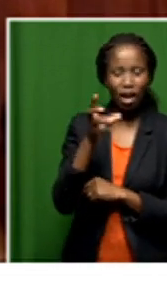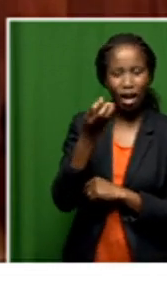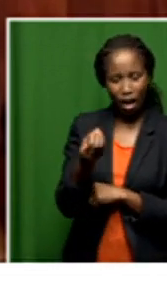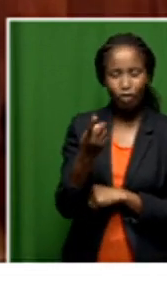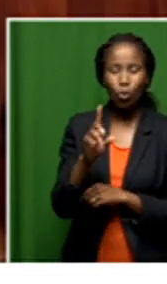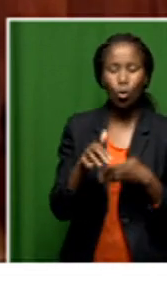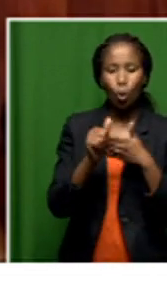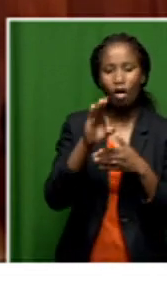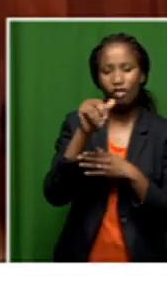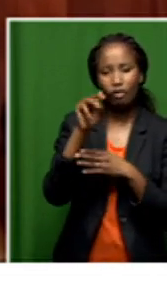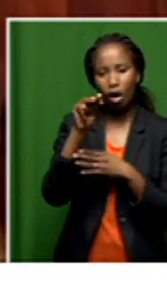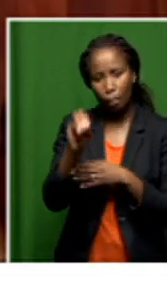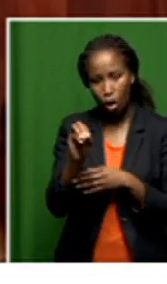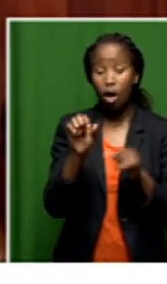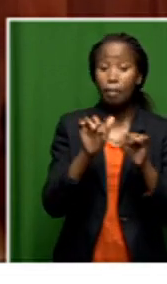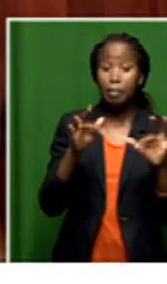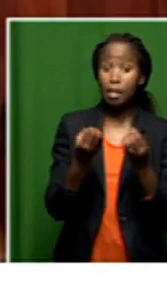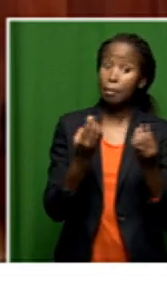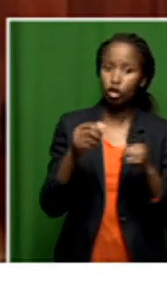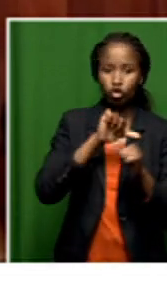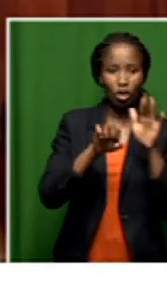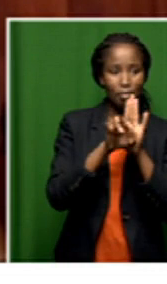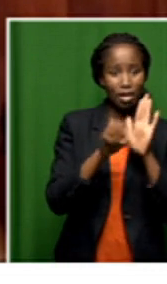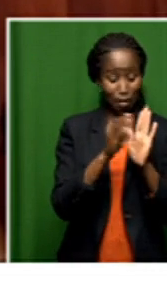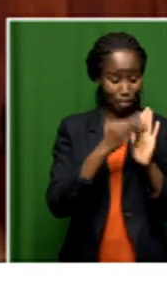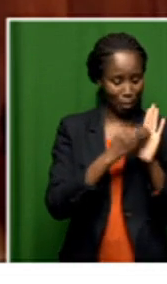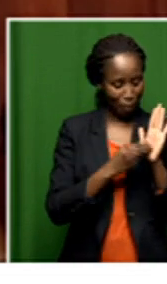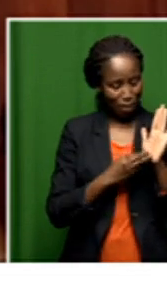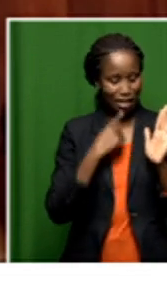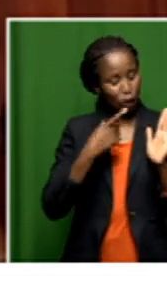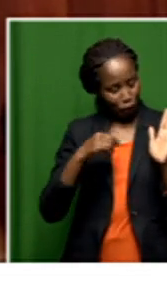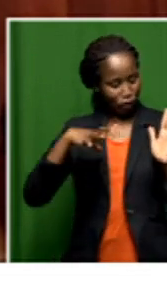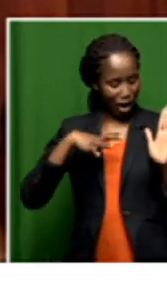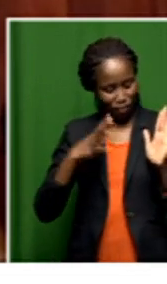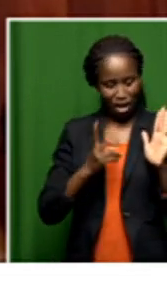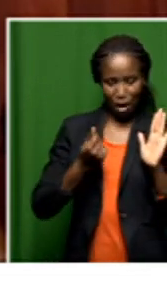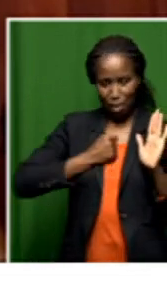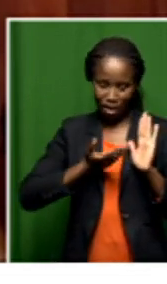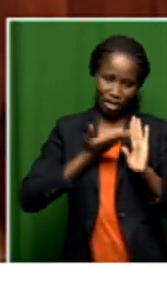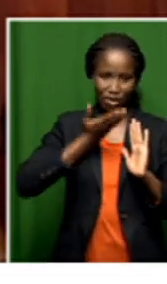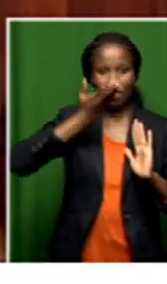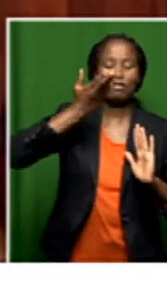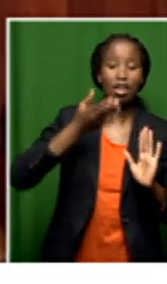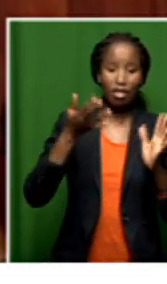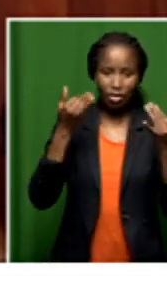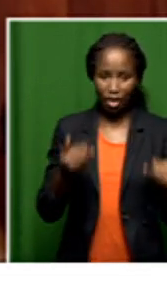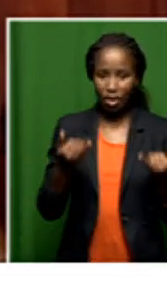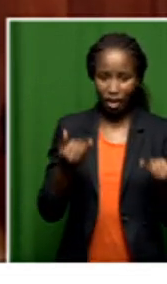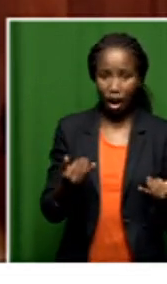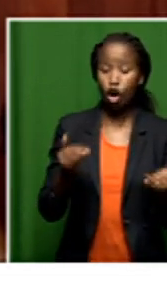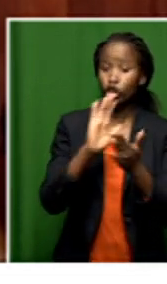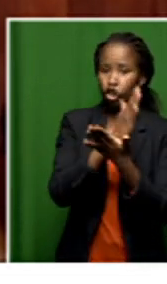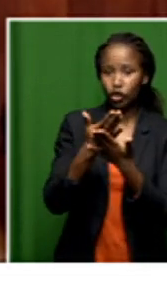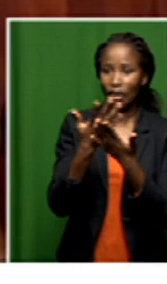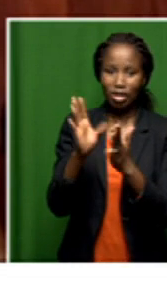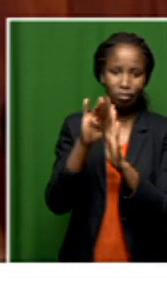and lots of people were going on social media and talking about how much money they made, and then all of a sudden, the shares they were buying all collapsed because, they